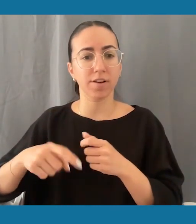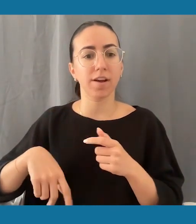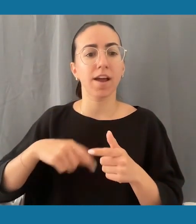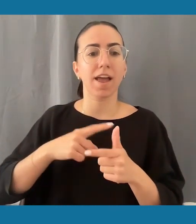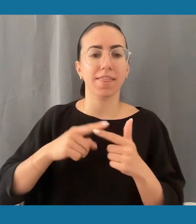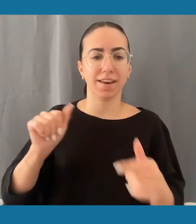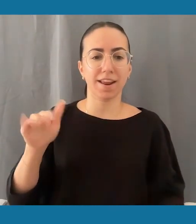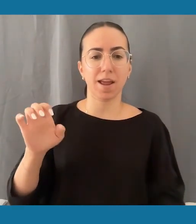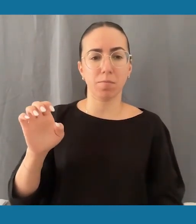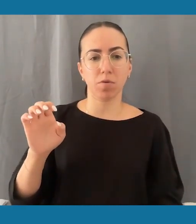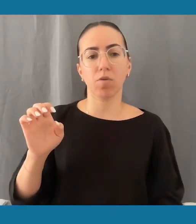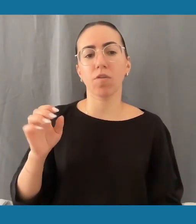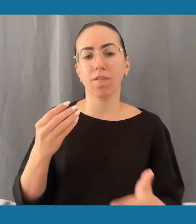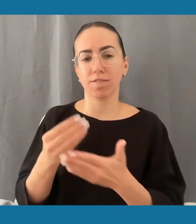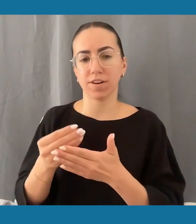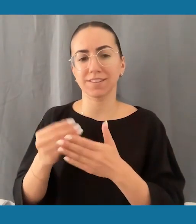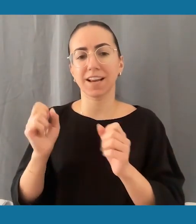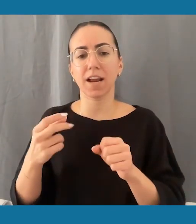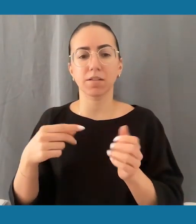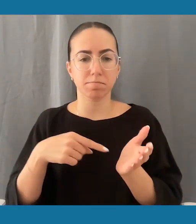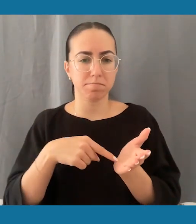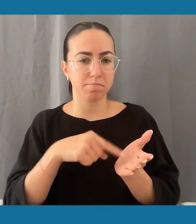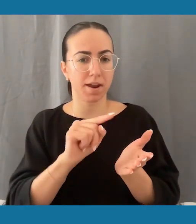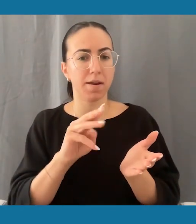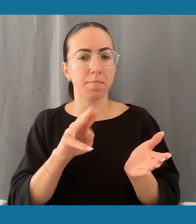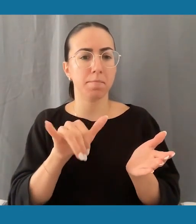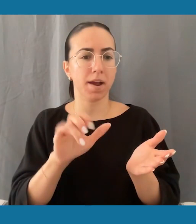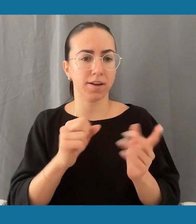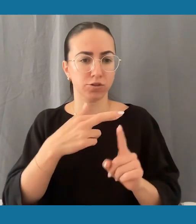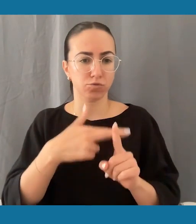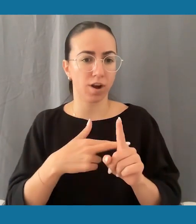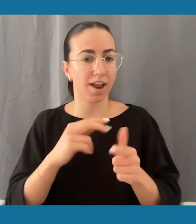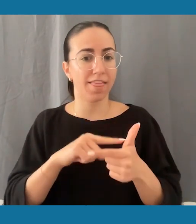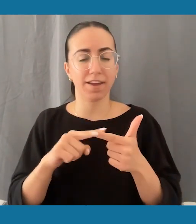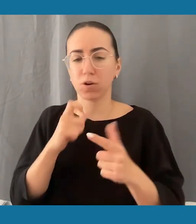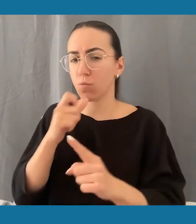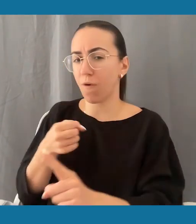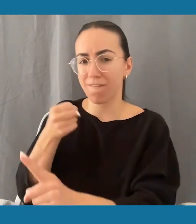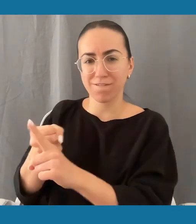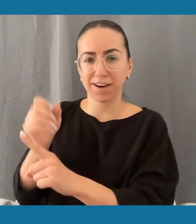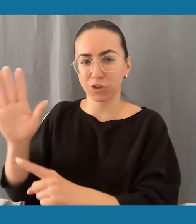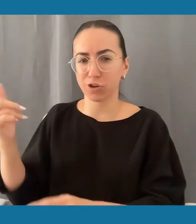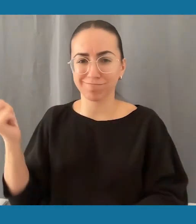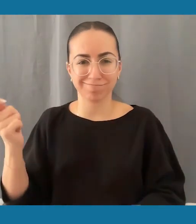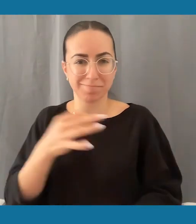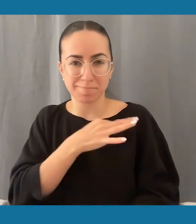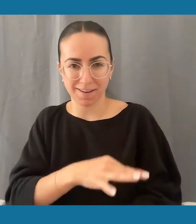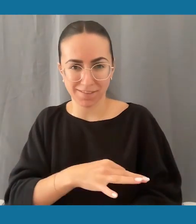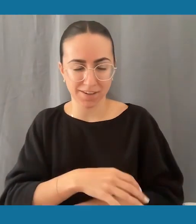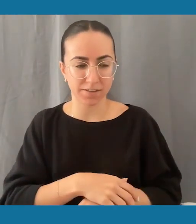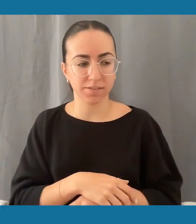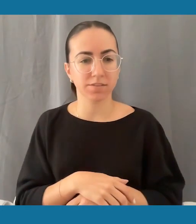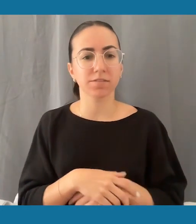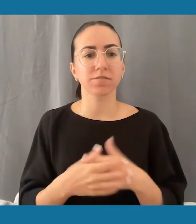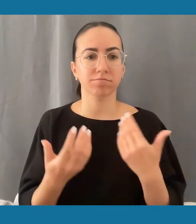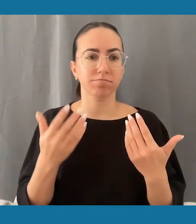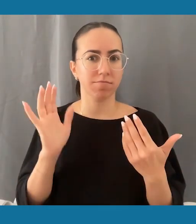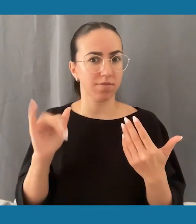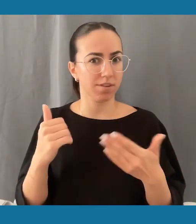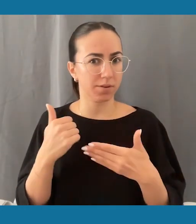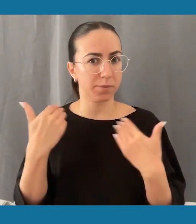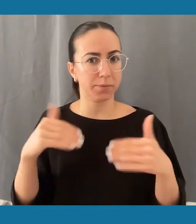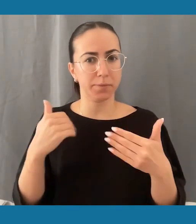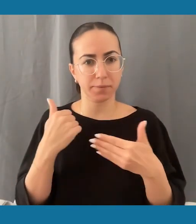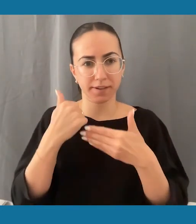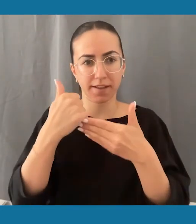reduction in her SSI benefit. That is just amazing, that result. And that is why people should